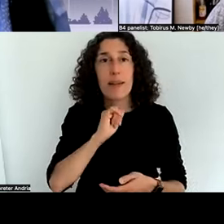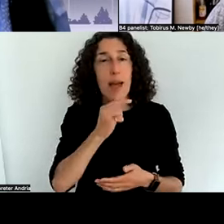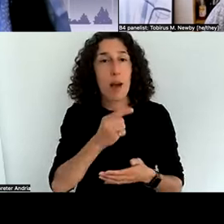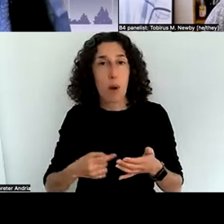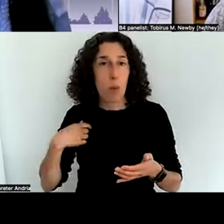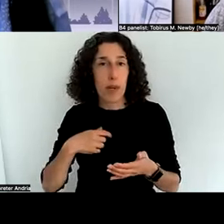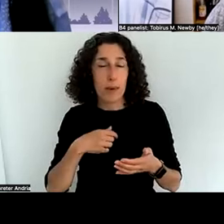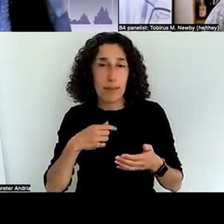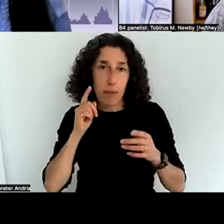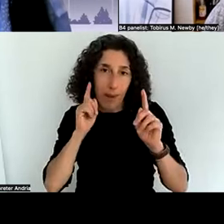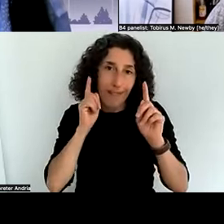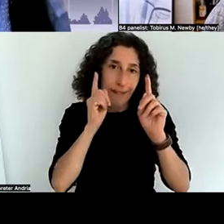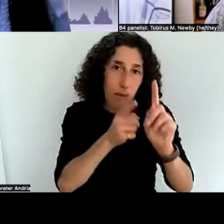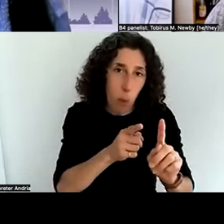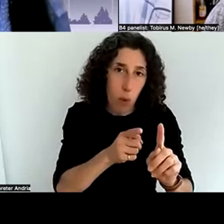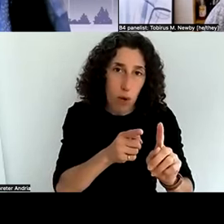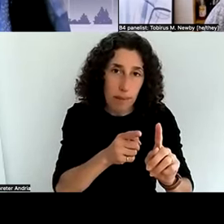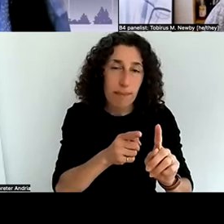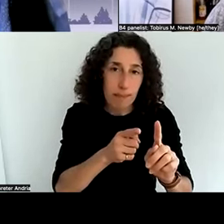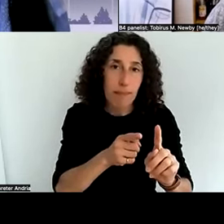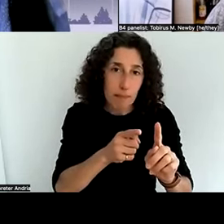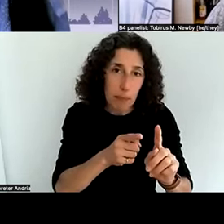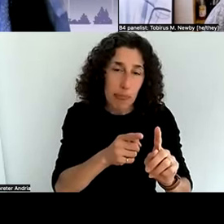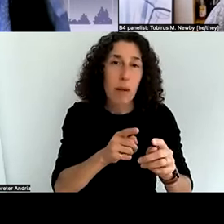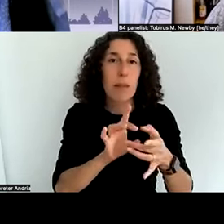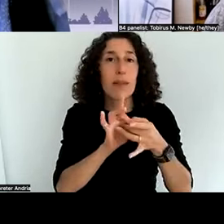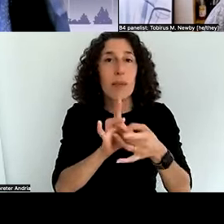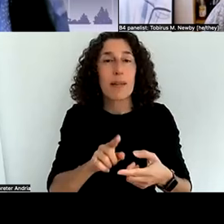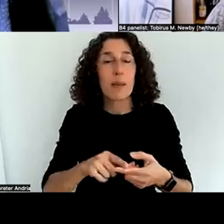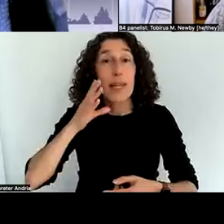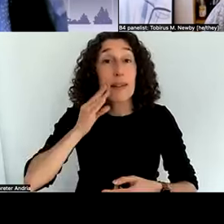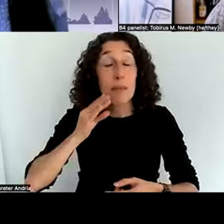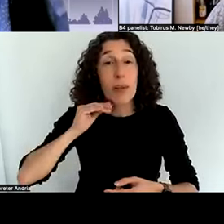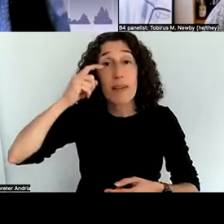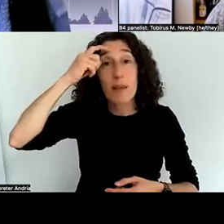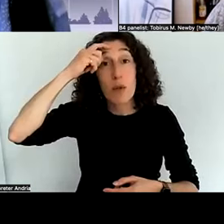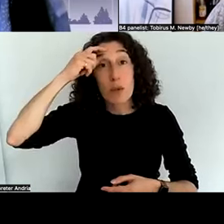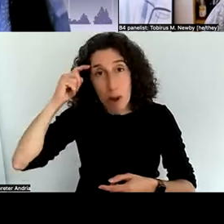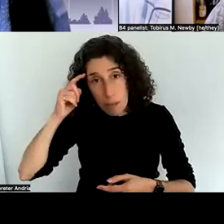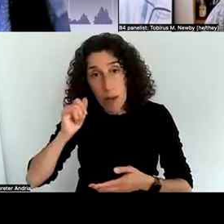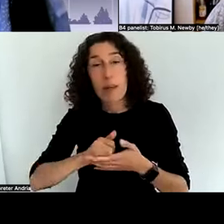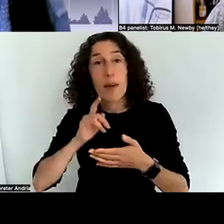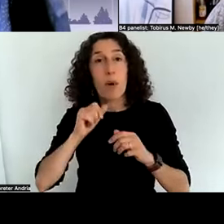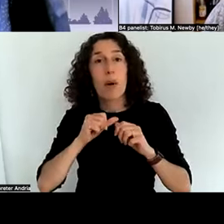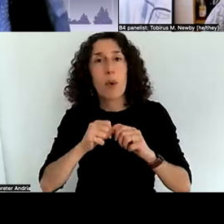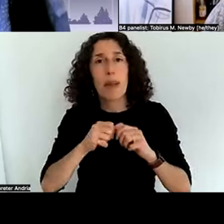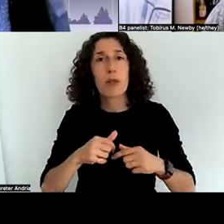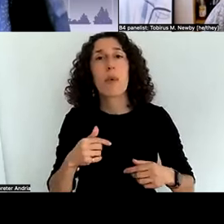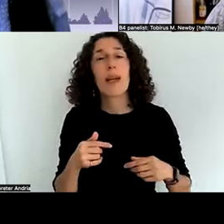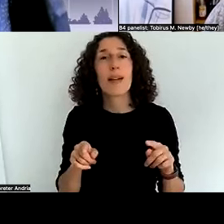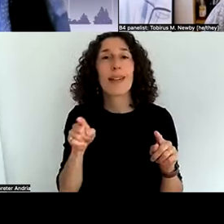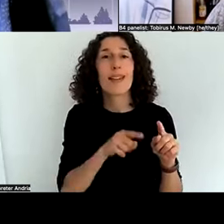those things are experiences of trauma that perpetuate cycles of violence. And